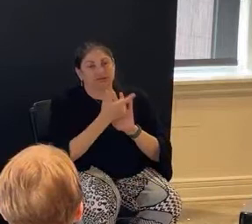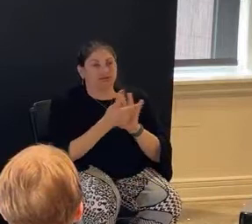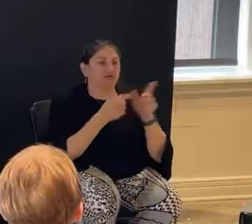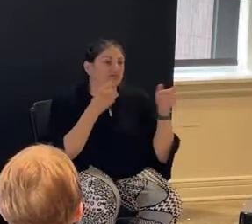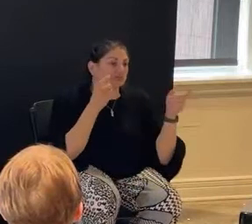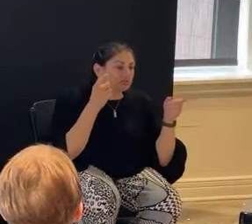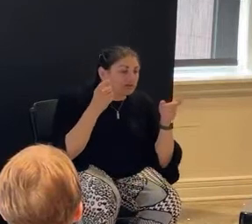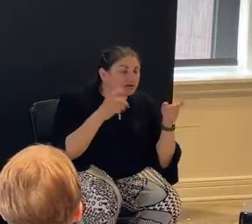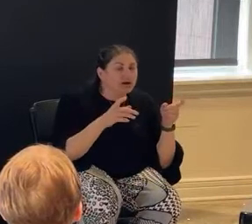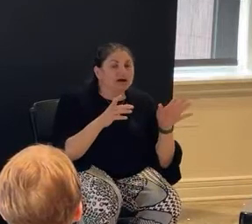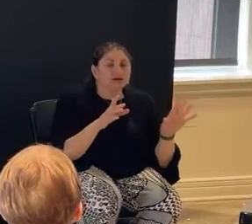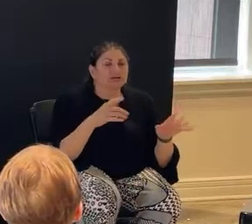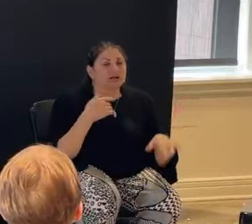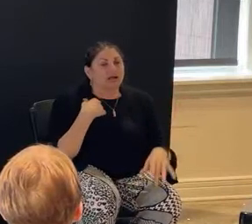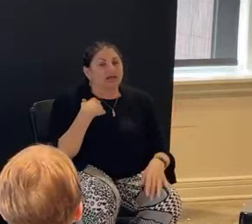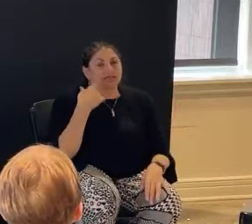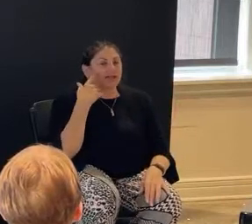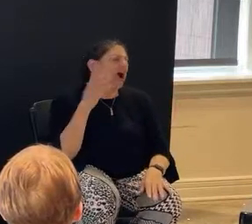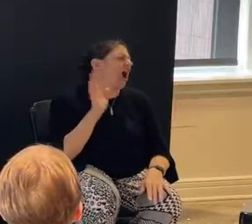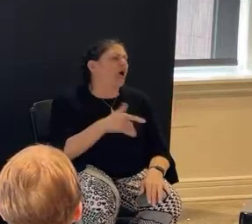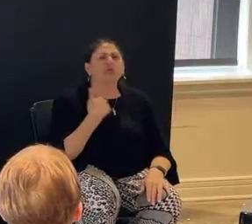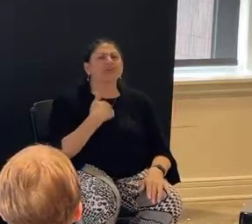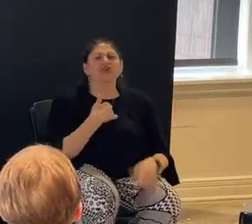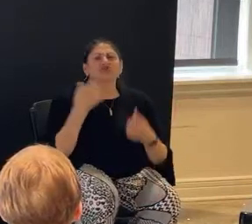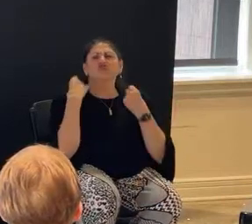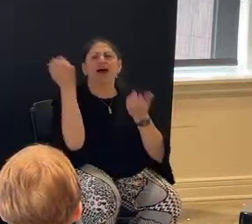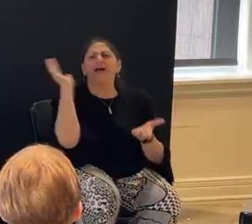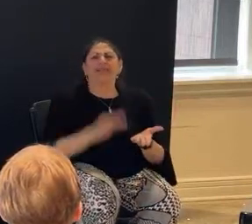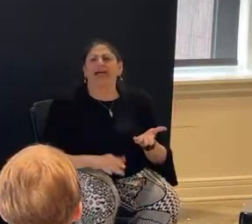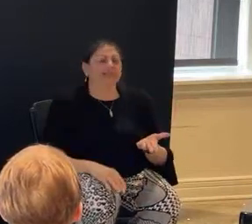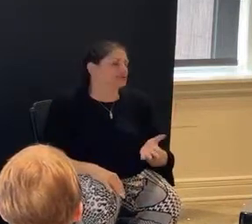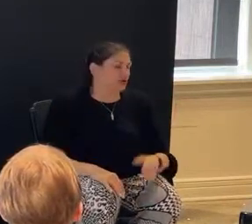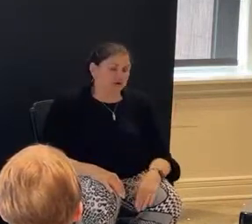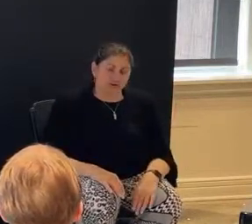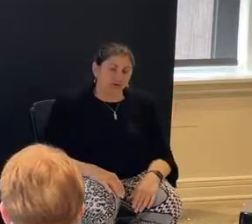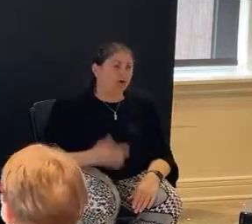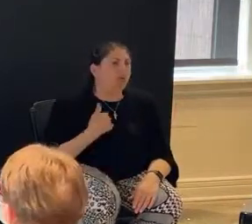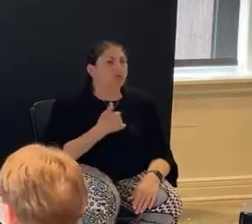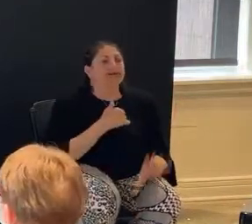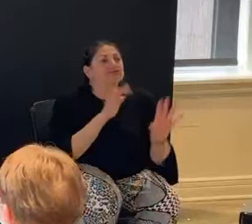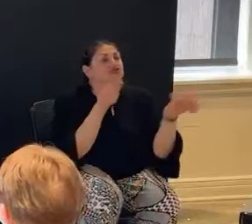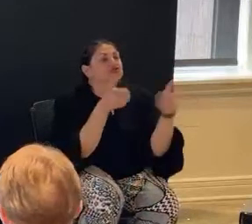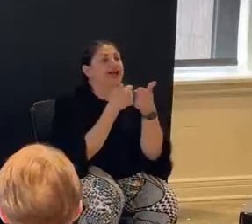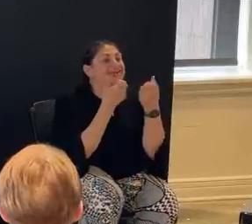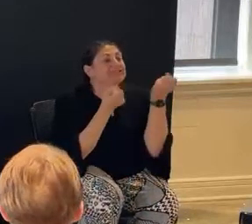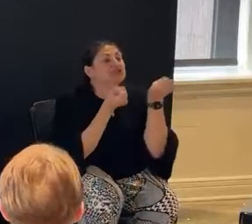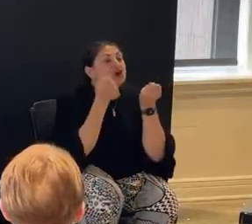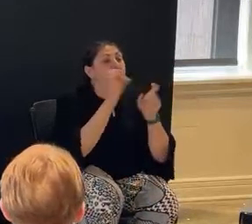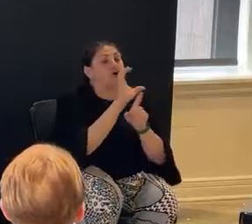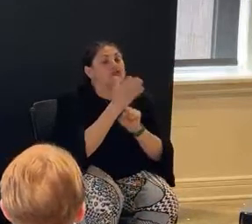you don't think maybe we should drive less. You don't challenge, like, car culture in the West.